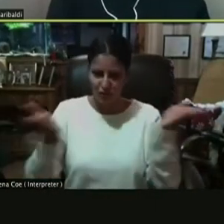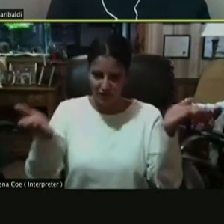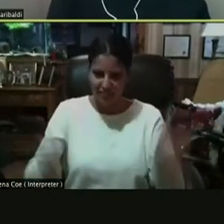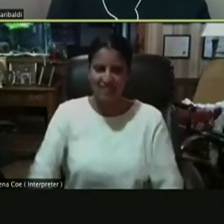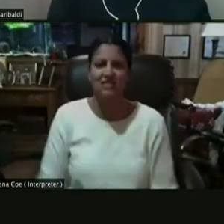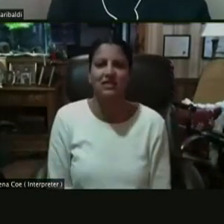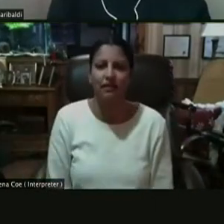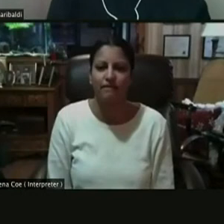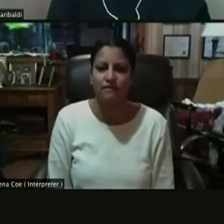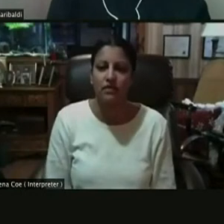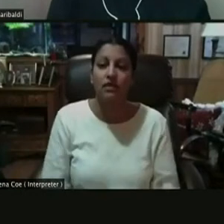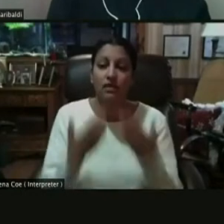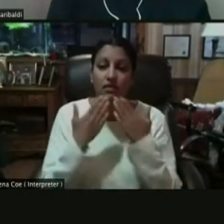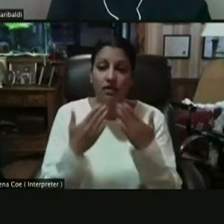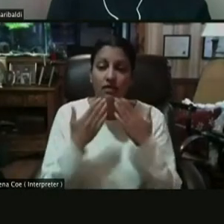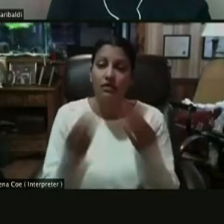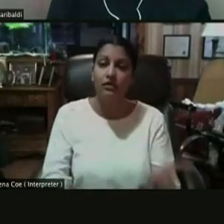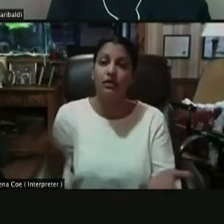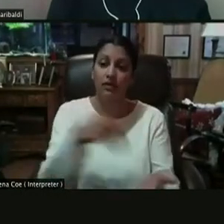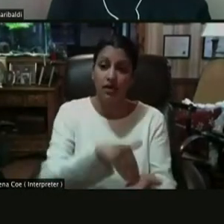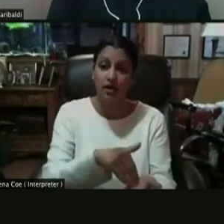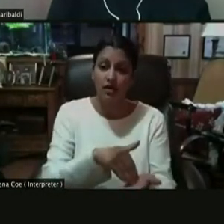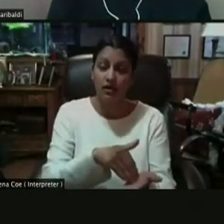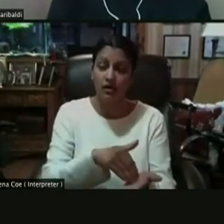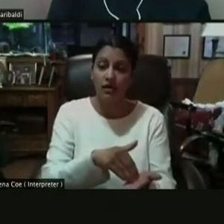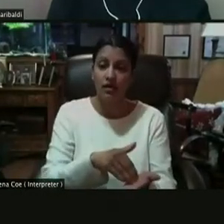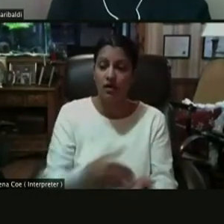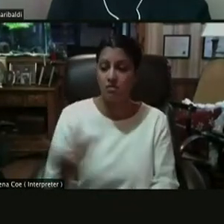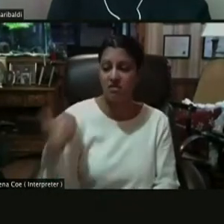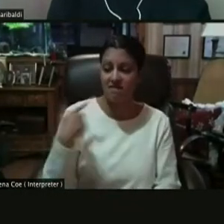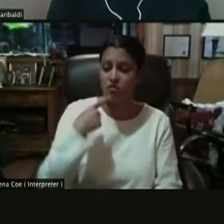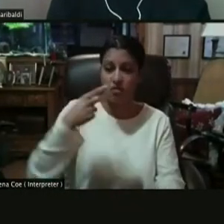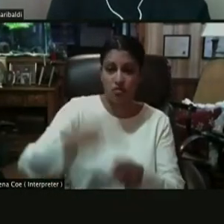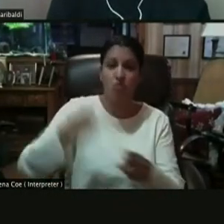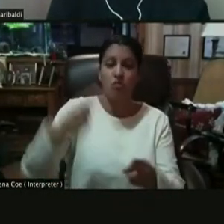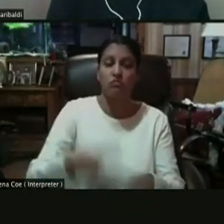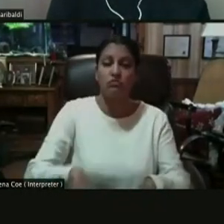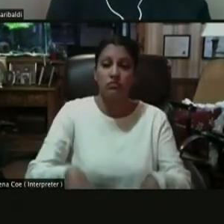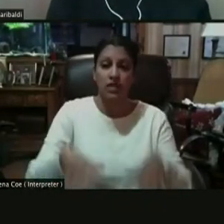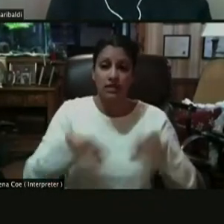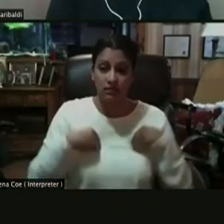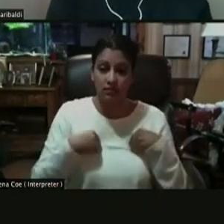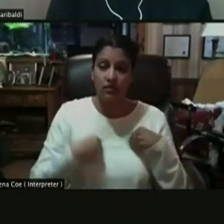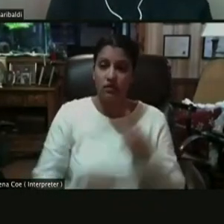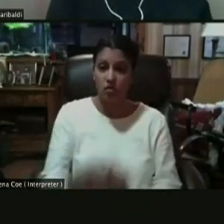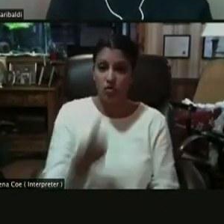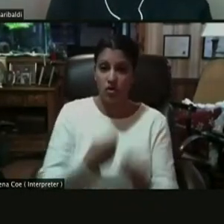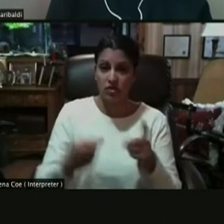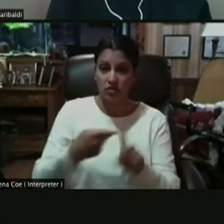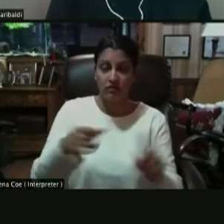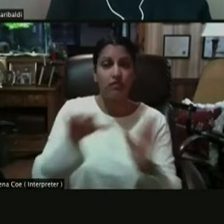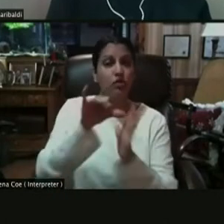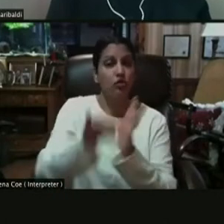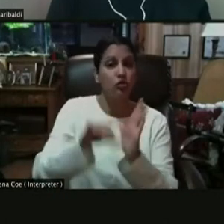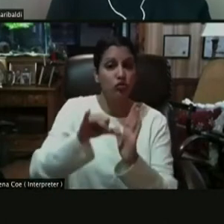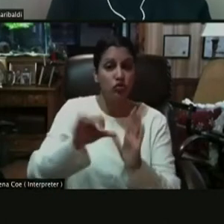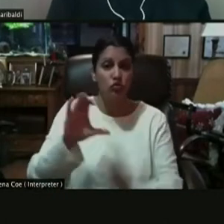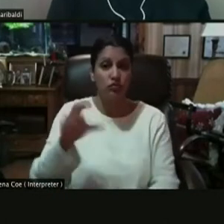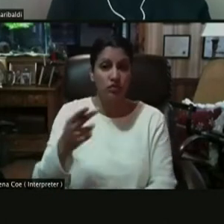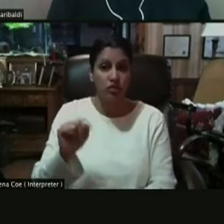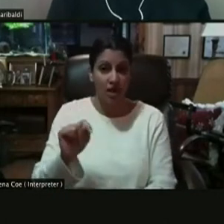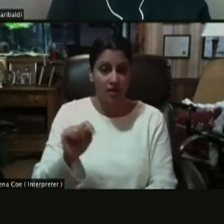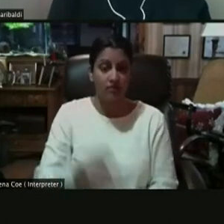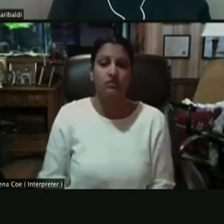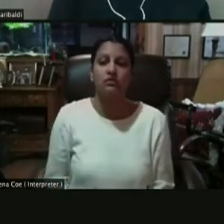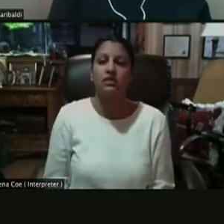Thank you again. As we mentioned earlier, we are taking questions from our YouTube chat. So let's take a question from YouTube. If you